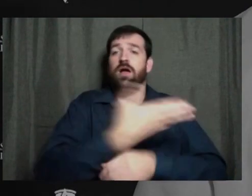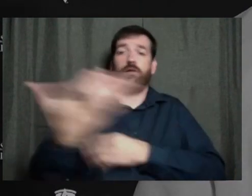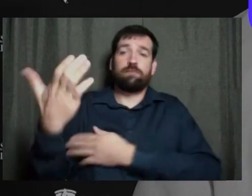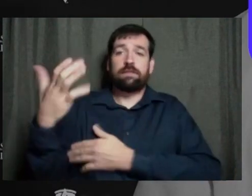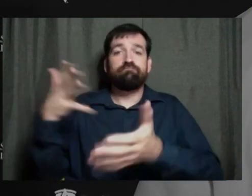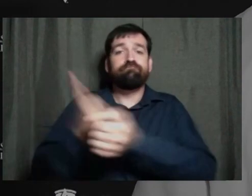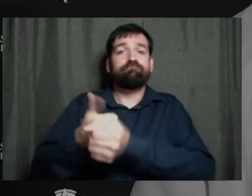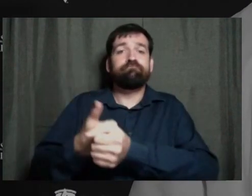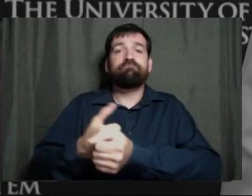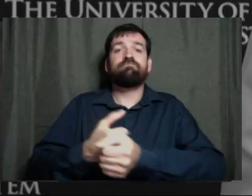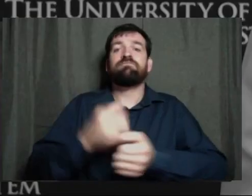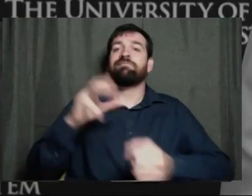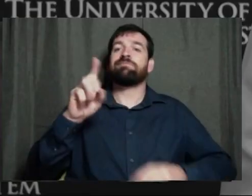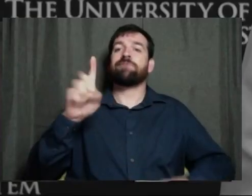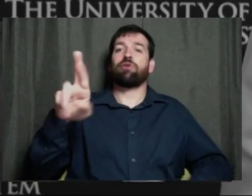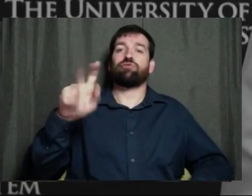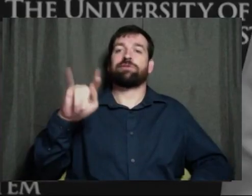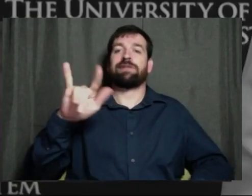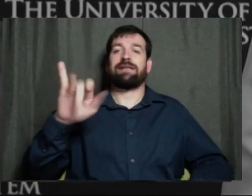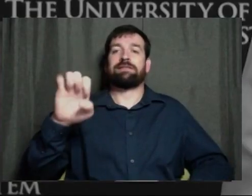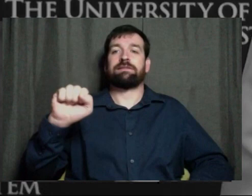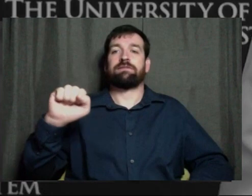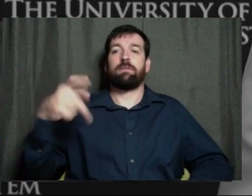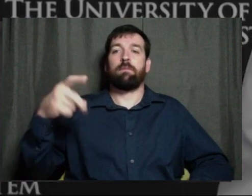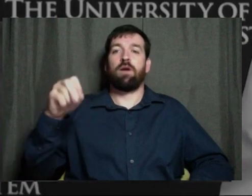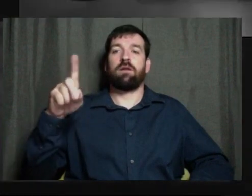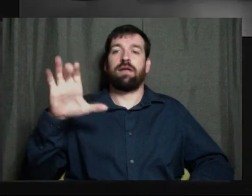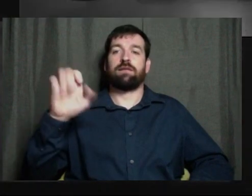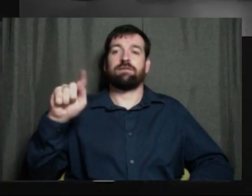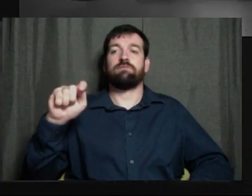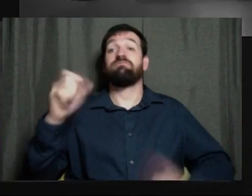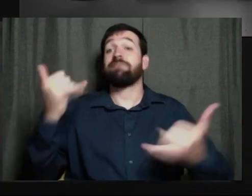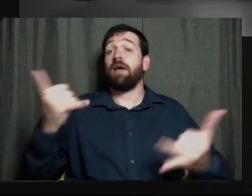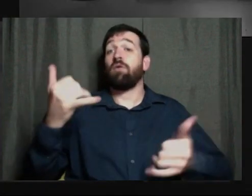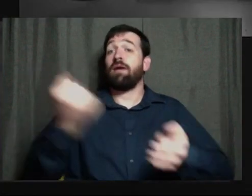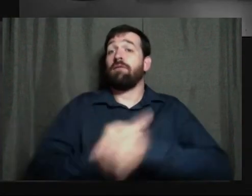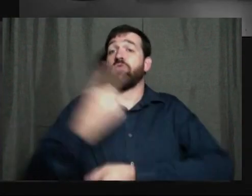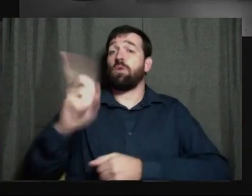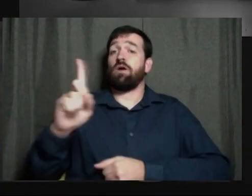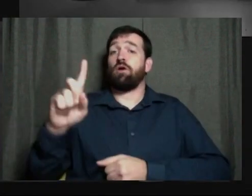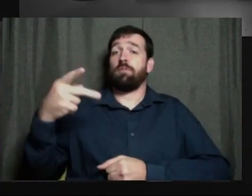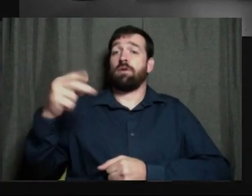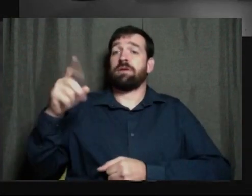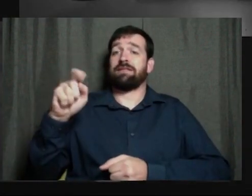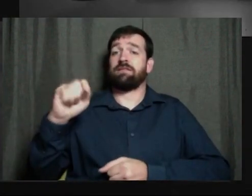with Dr. Stites podcasts. Now everywhere podcasts are available.